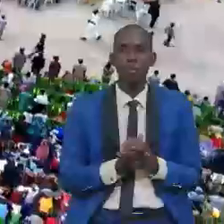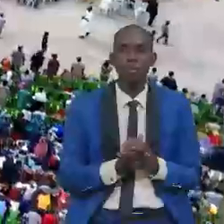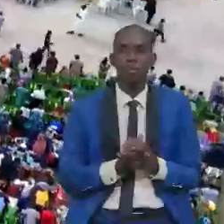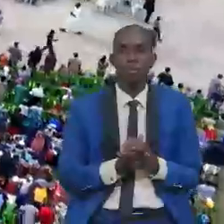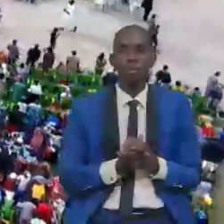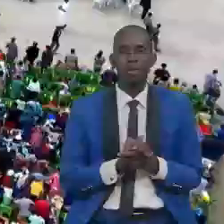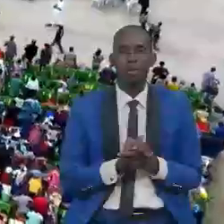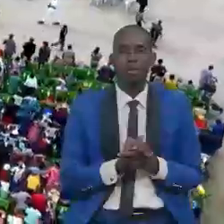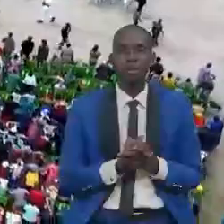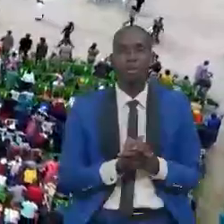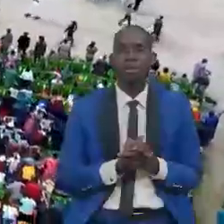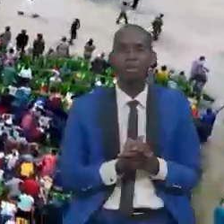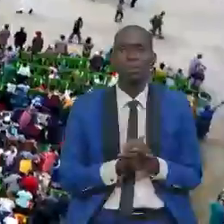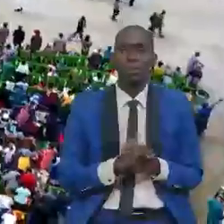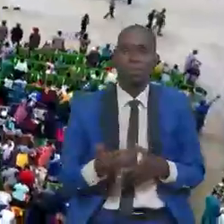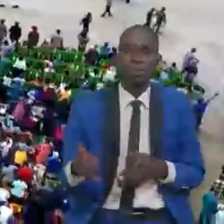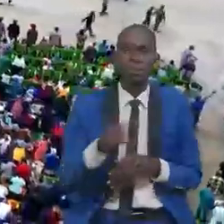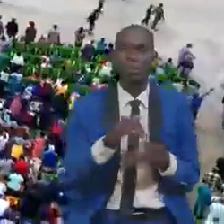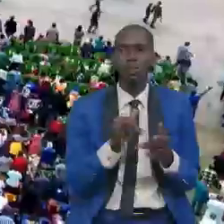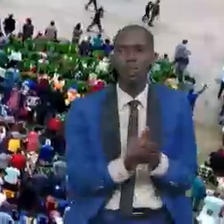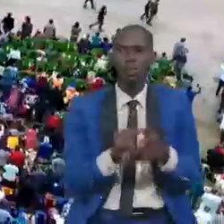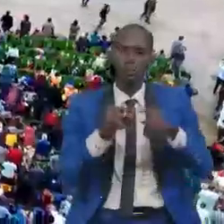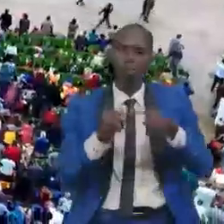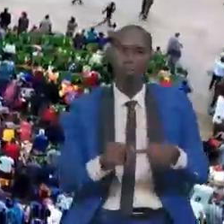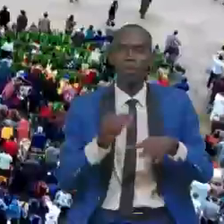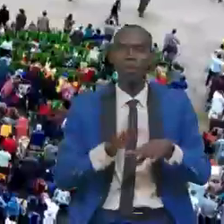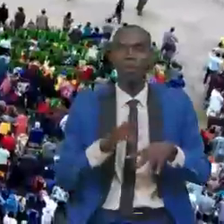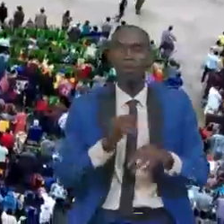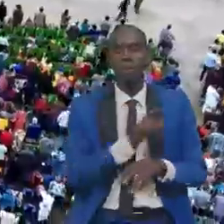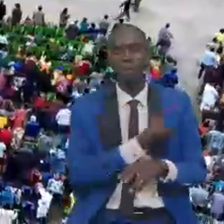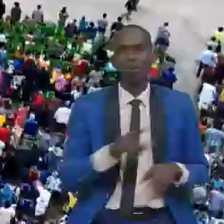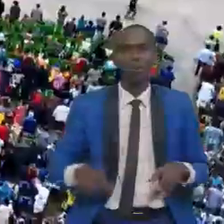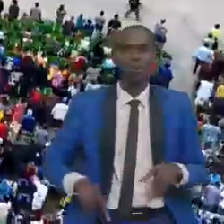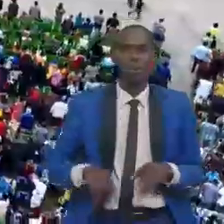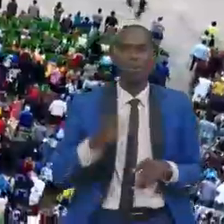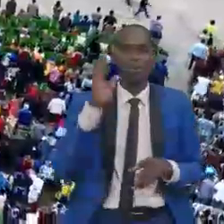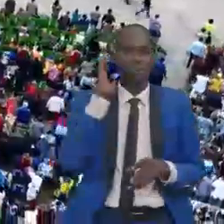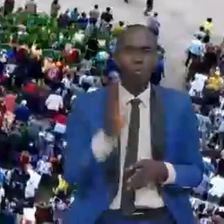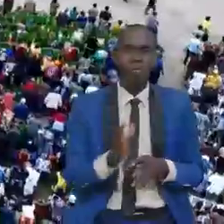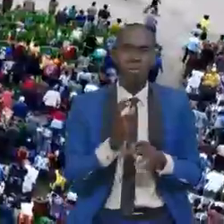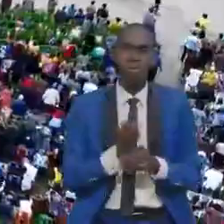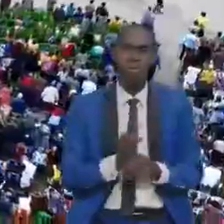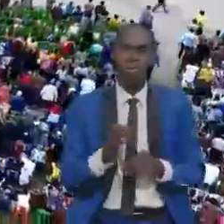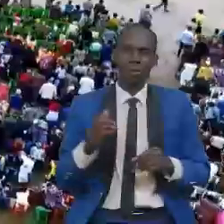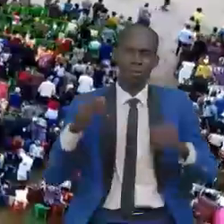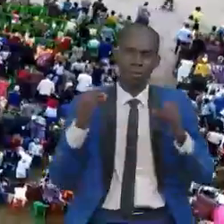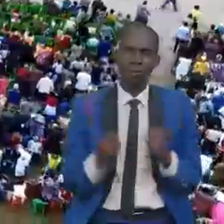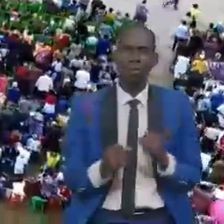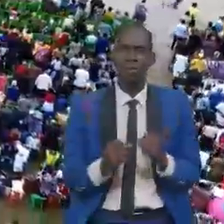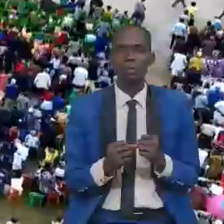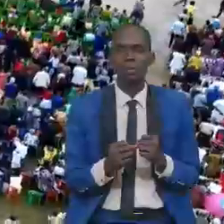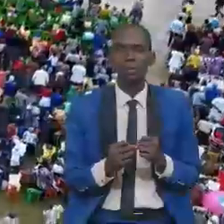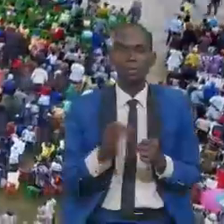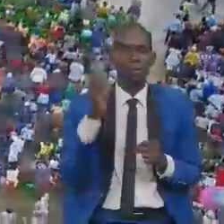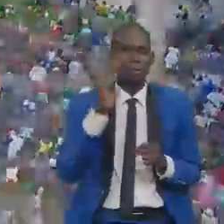that at which upon the Lord shall renew their strength they'll Mount